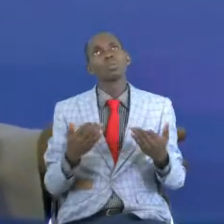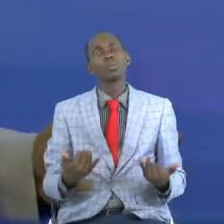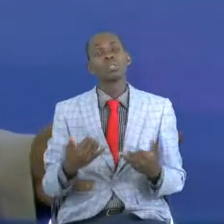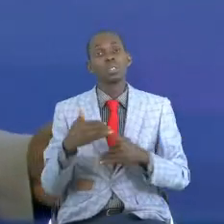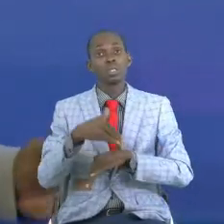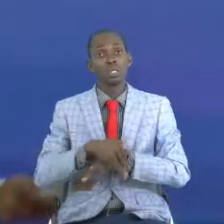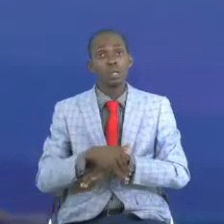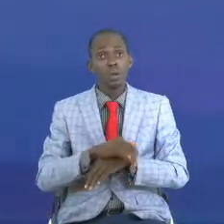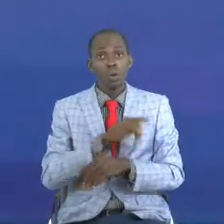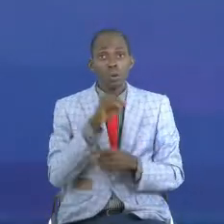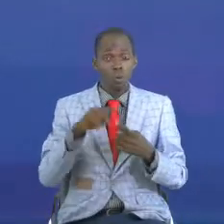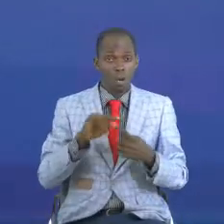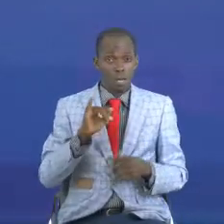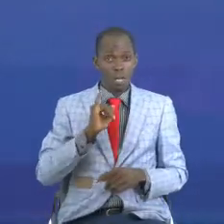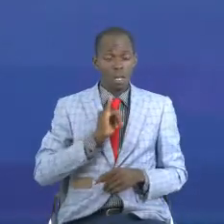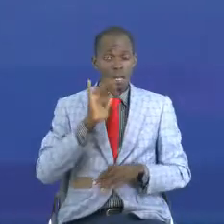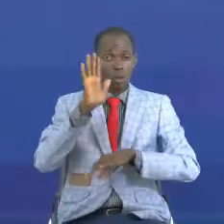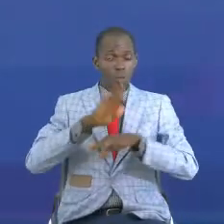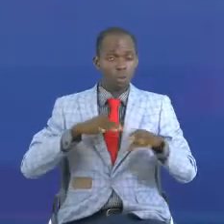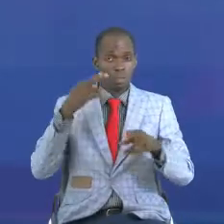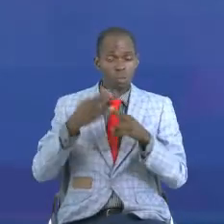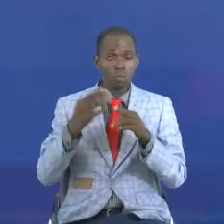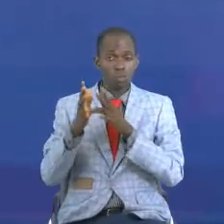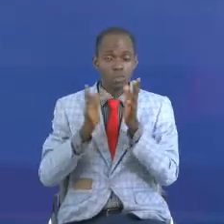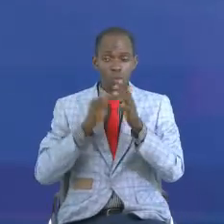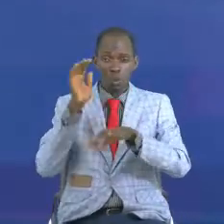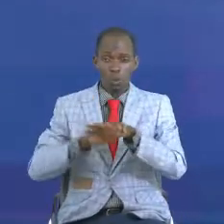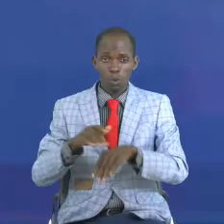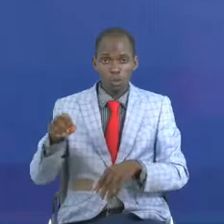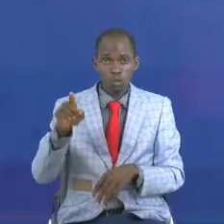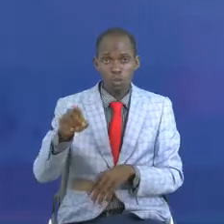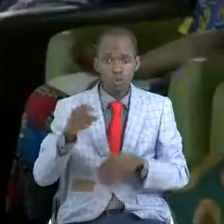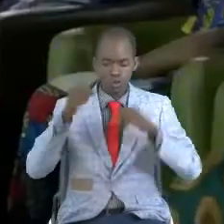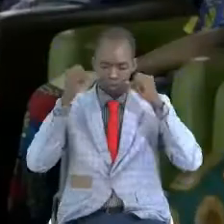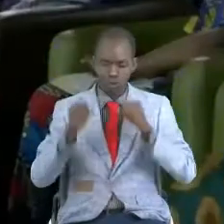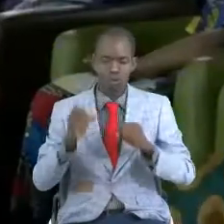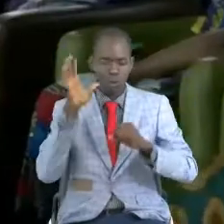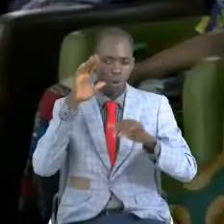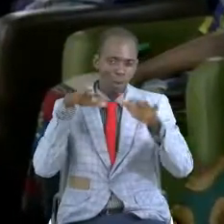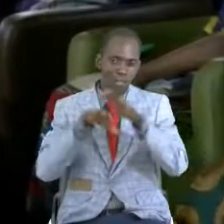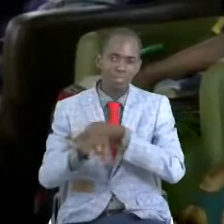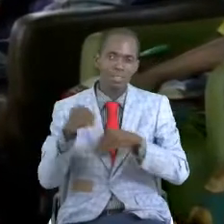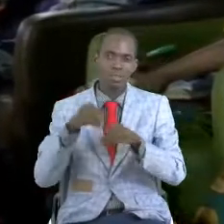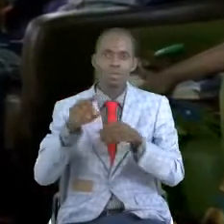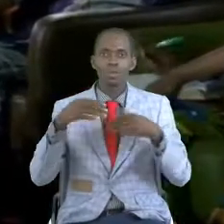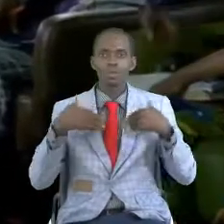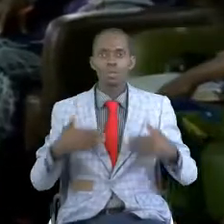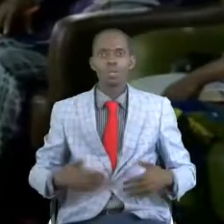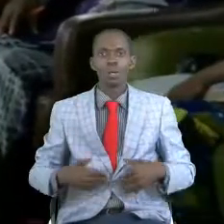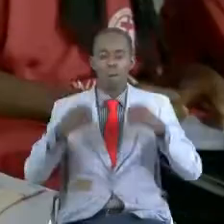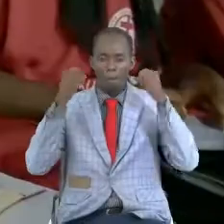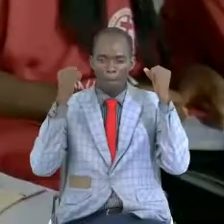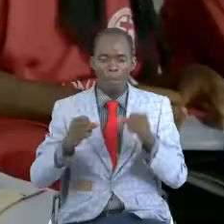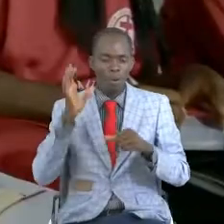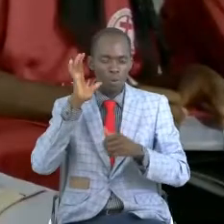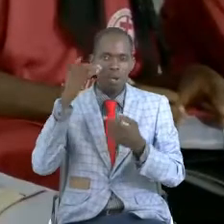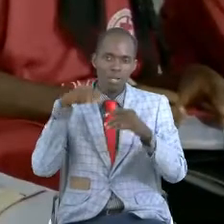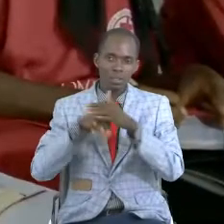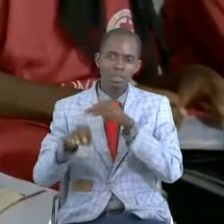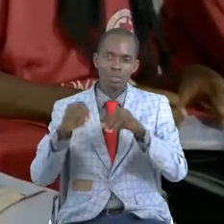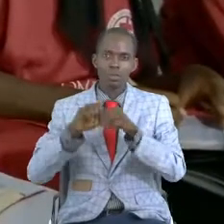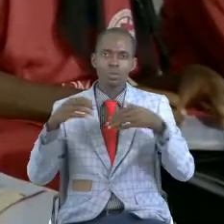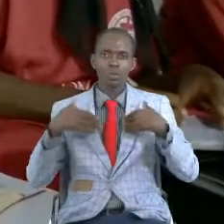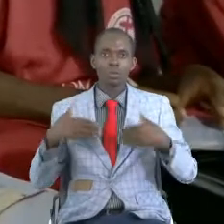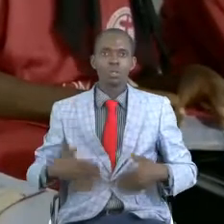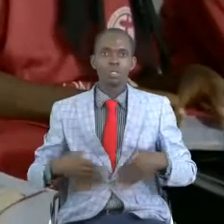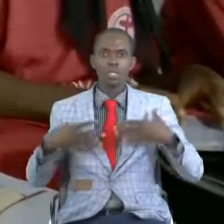the name of Jesus upon you, strength will come. Power will come. Healing